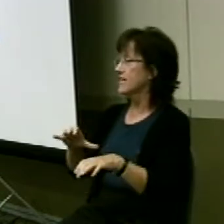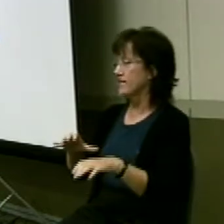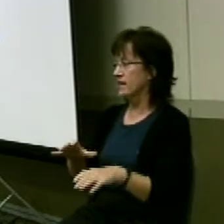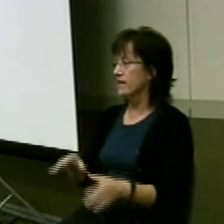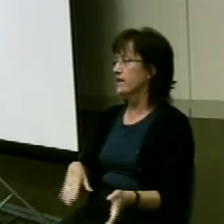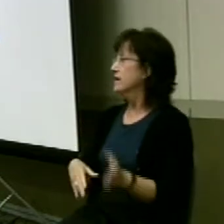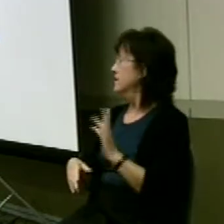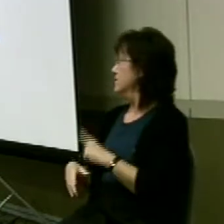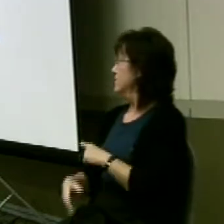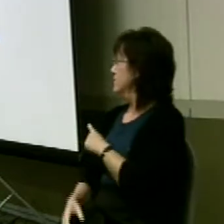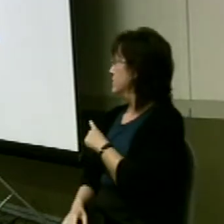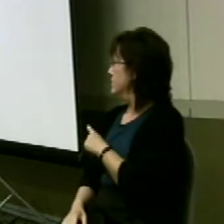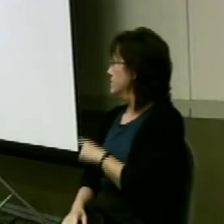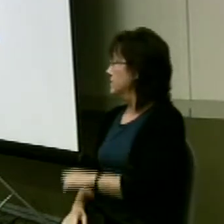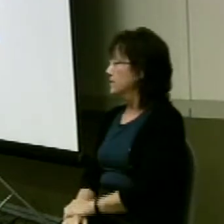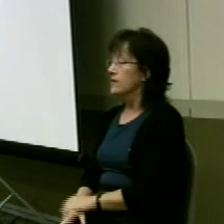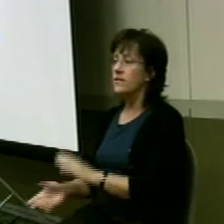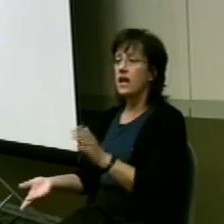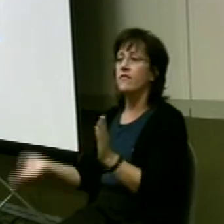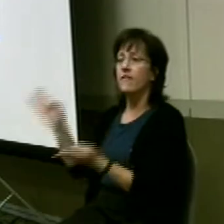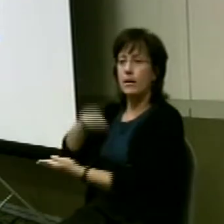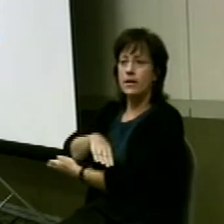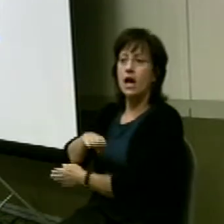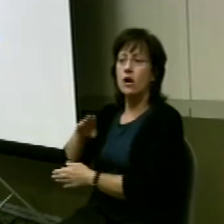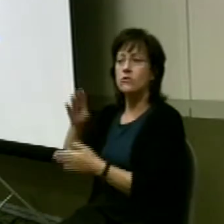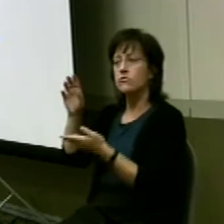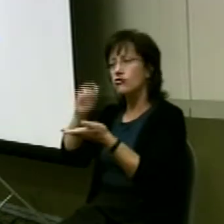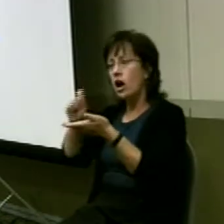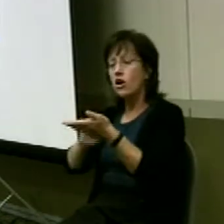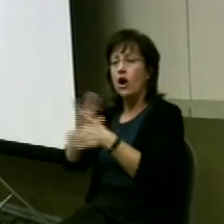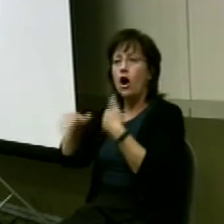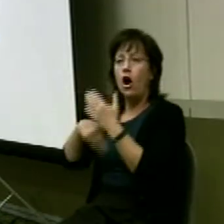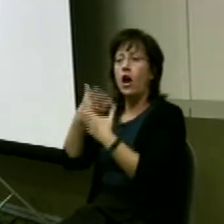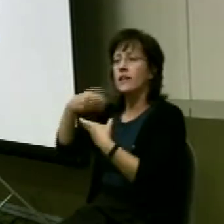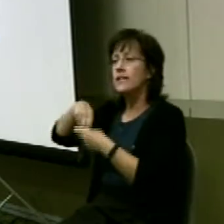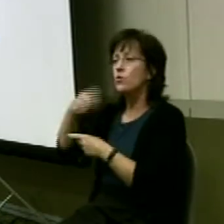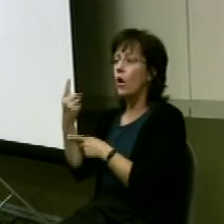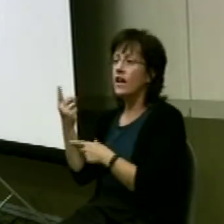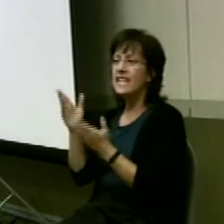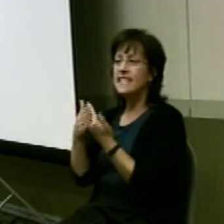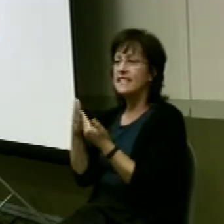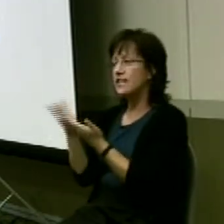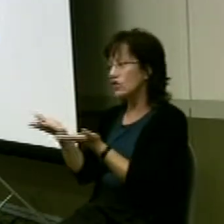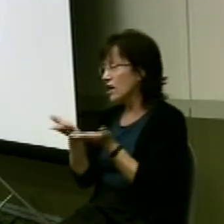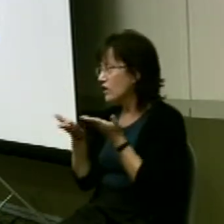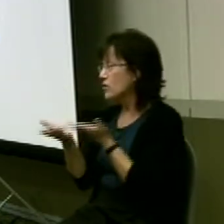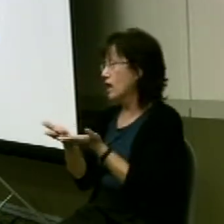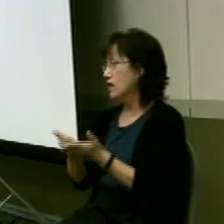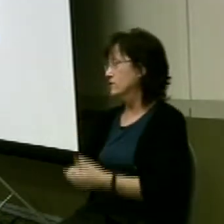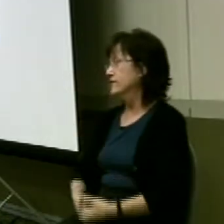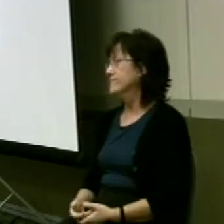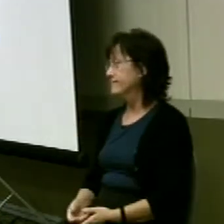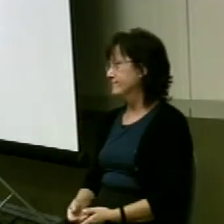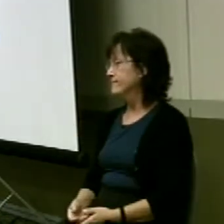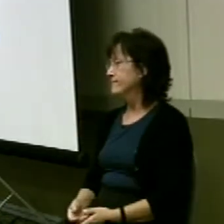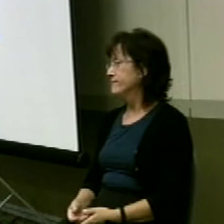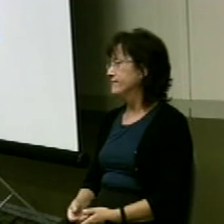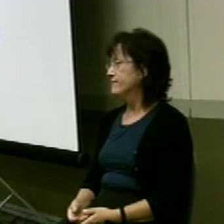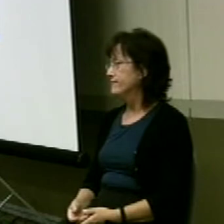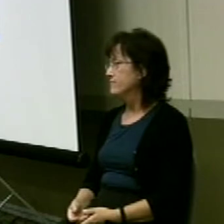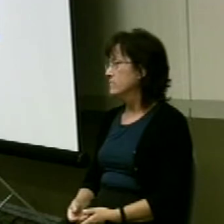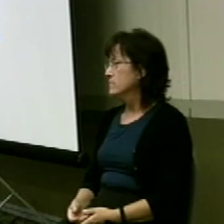of a preferred activity. And on the other side was where we used to chart it, so it was kind of all in one, easy to carry around for us.